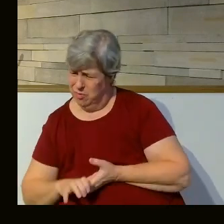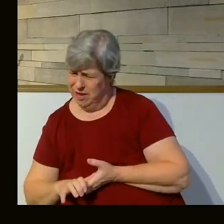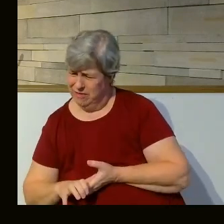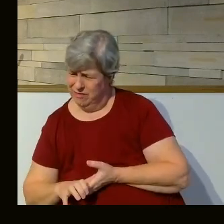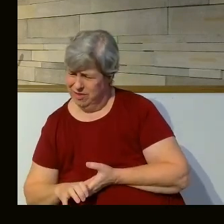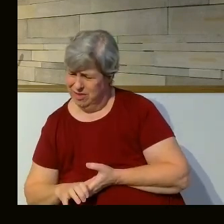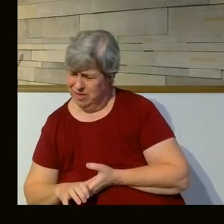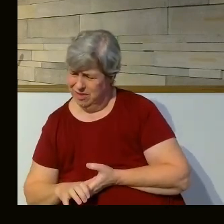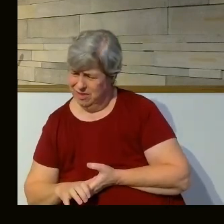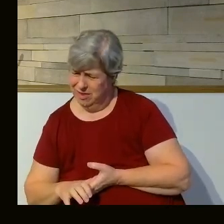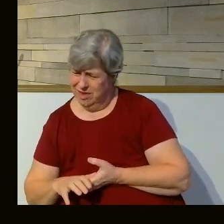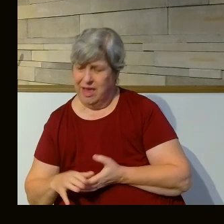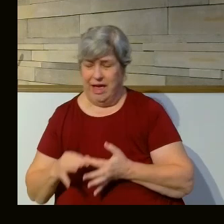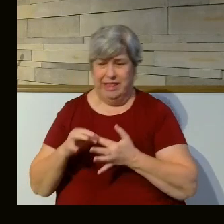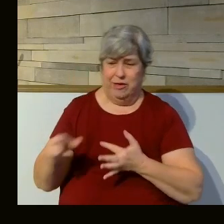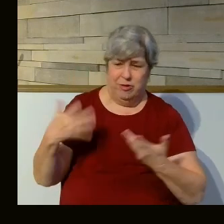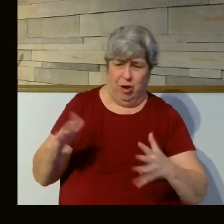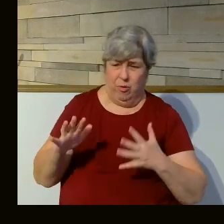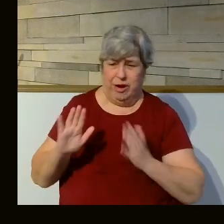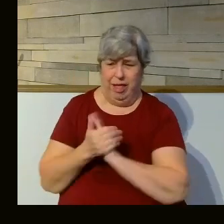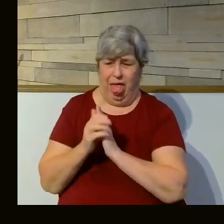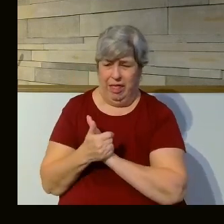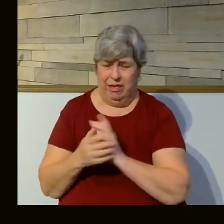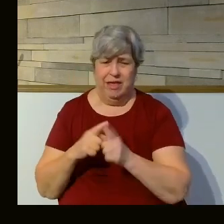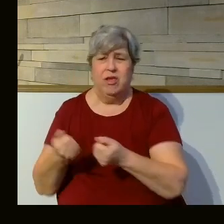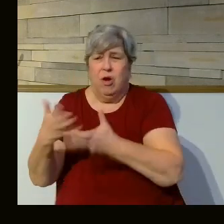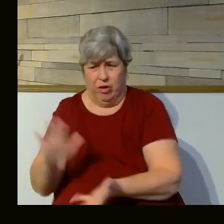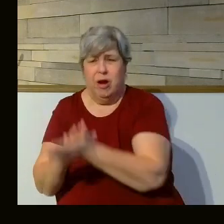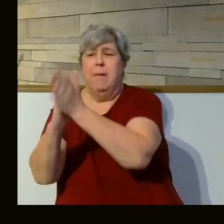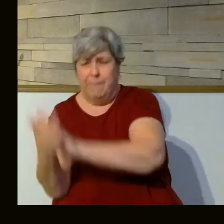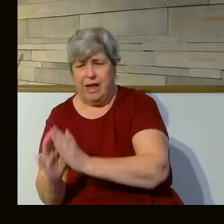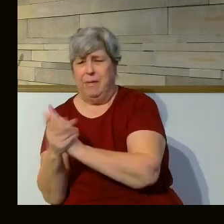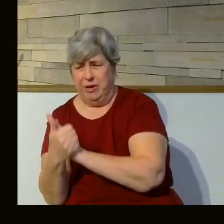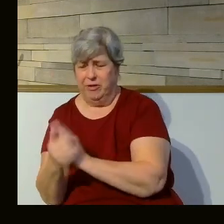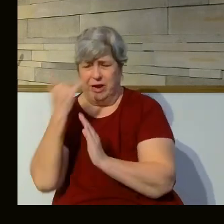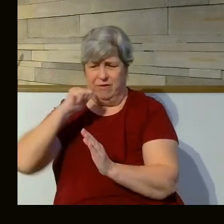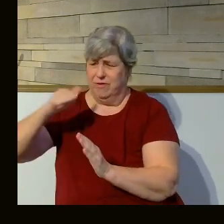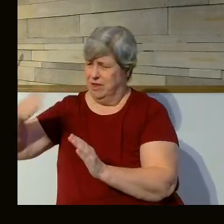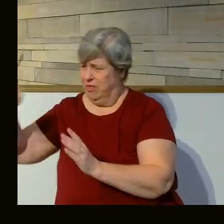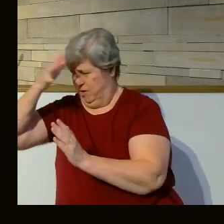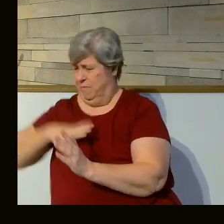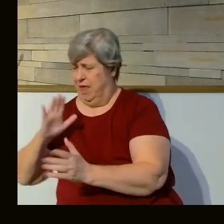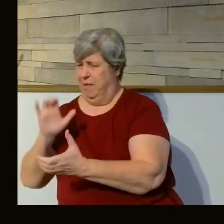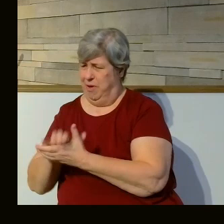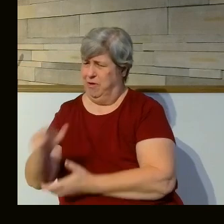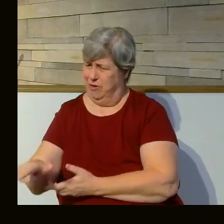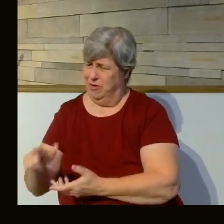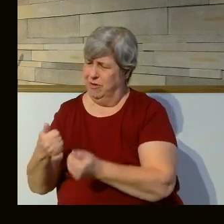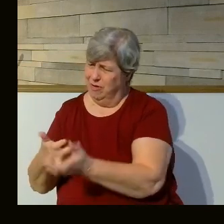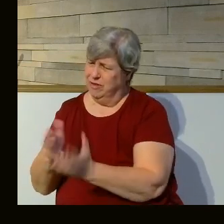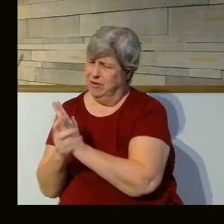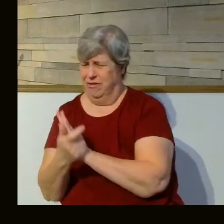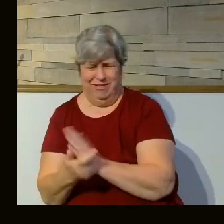wife, except for sexual immorality, you make her the victim of adultery. Anyone who marries a divorced woman commits adultery. That means if